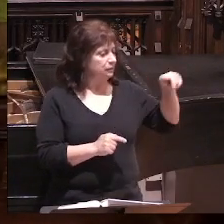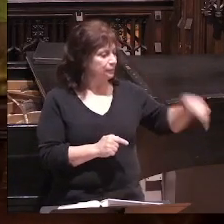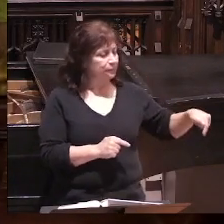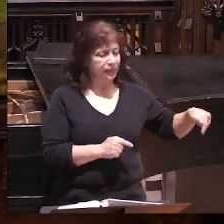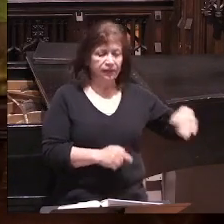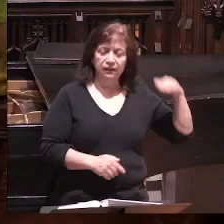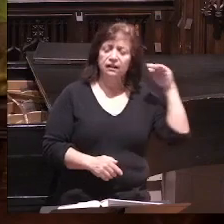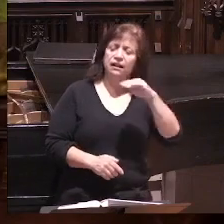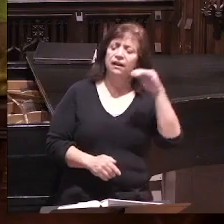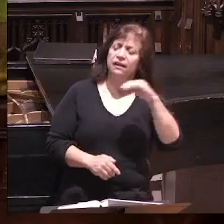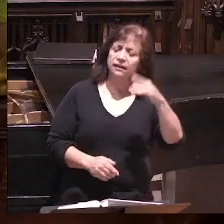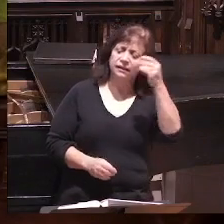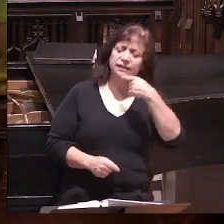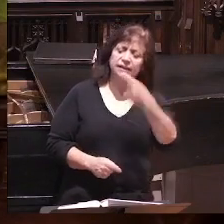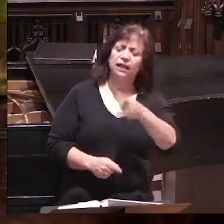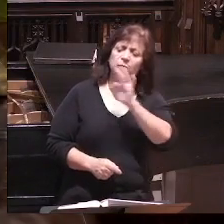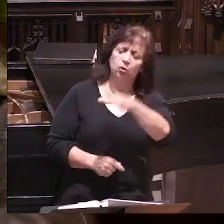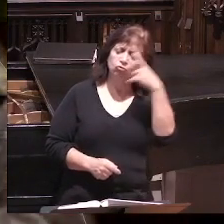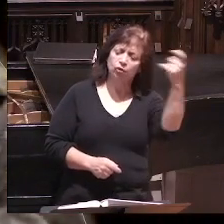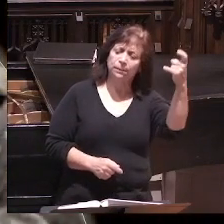dream, Martin."